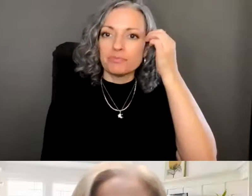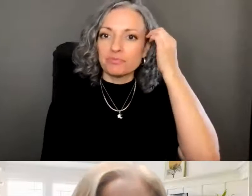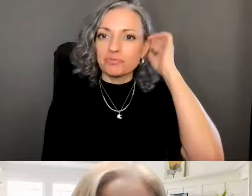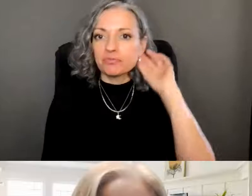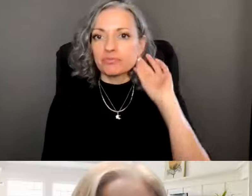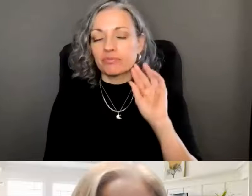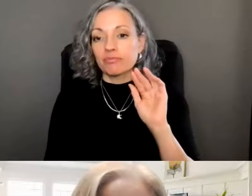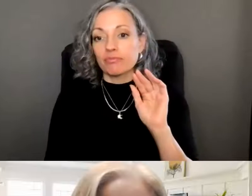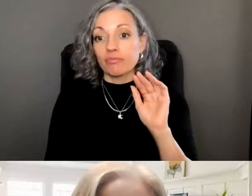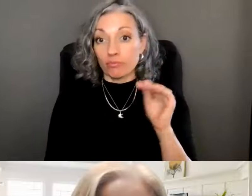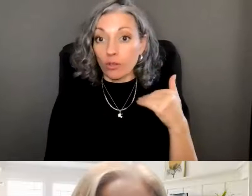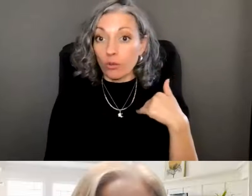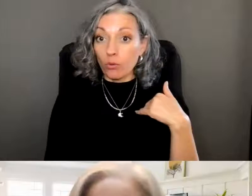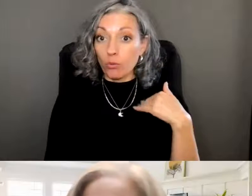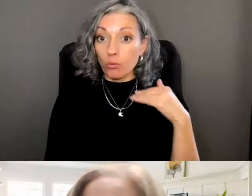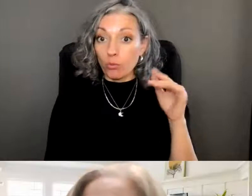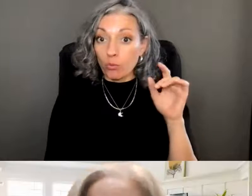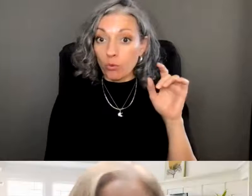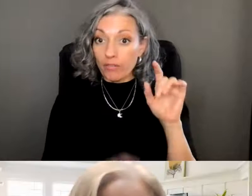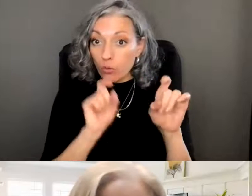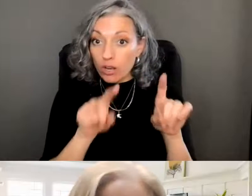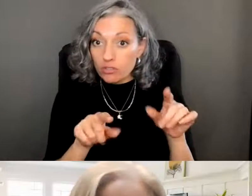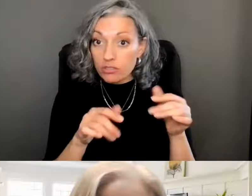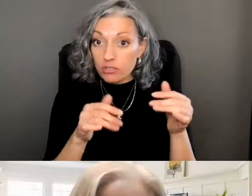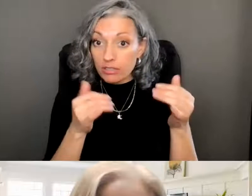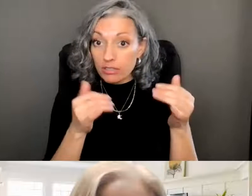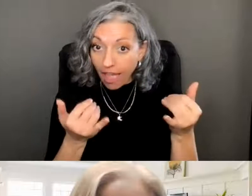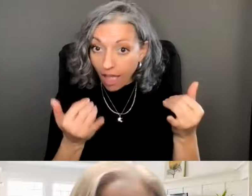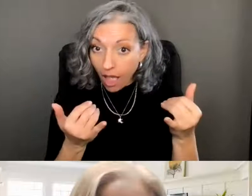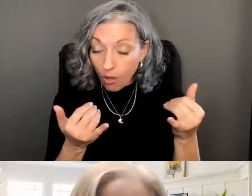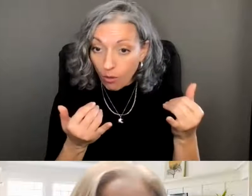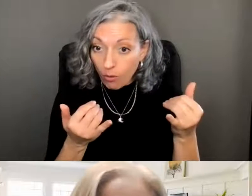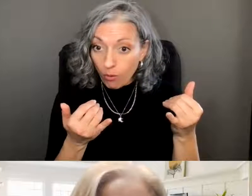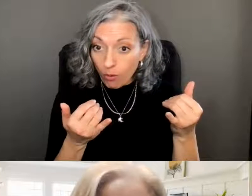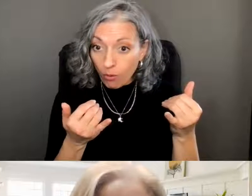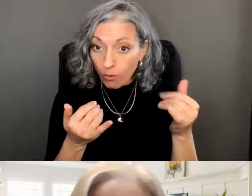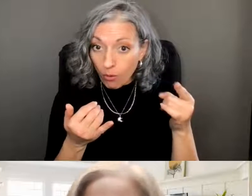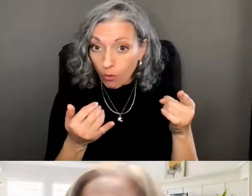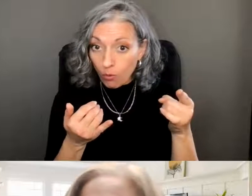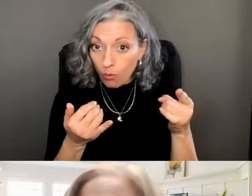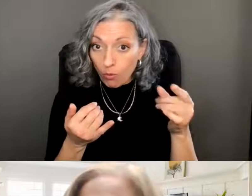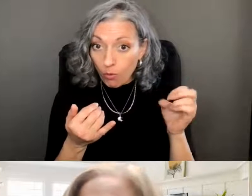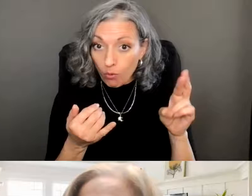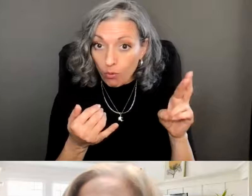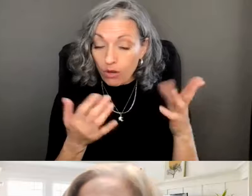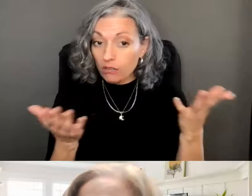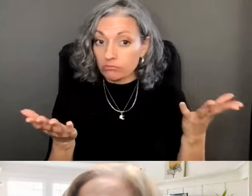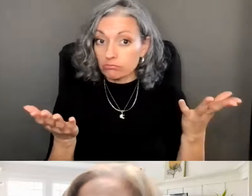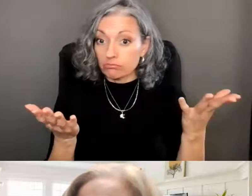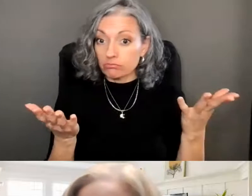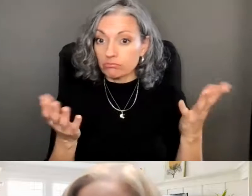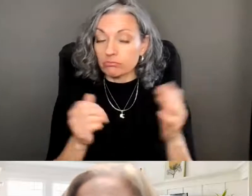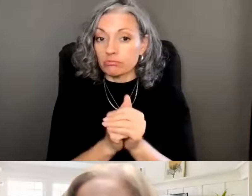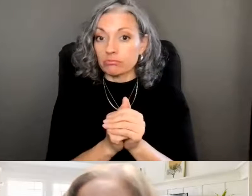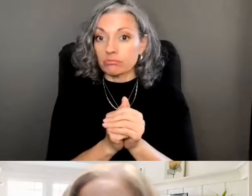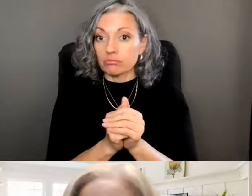Are we going to have questions from the public at this point? Or do you just? If any of the committee